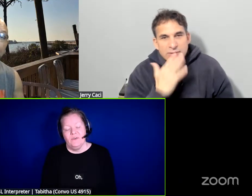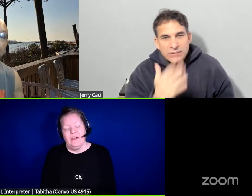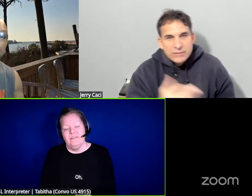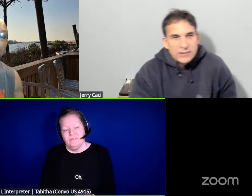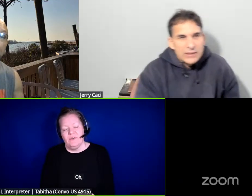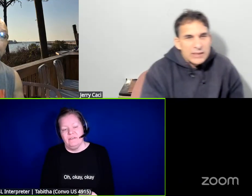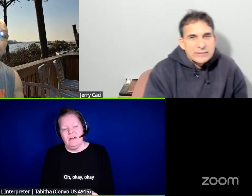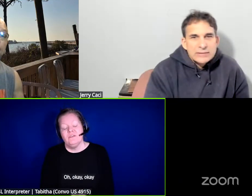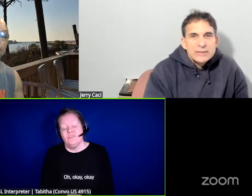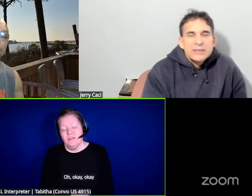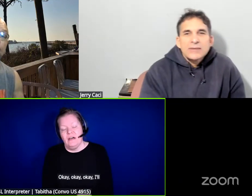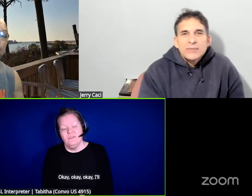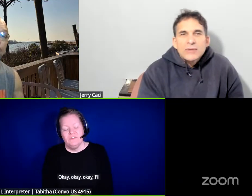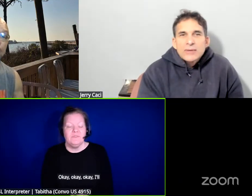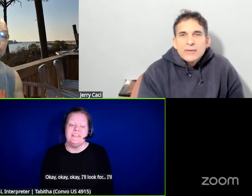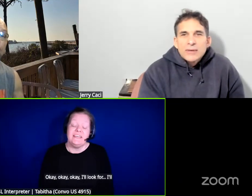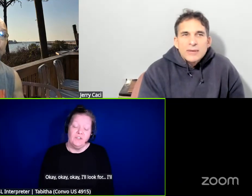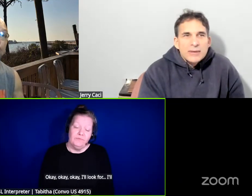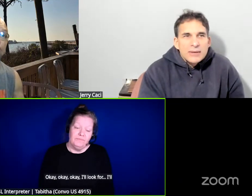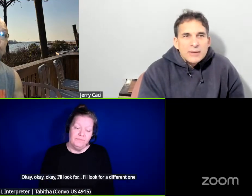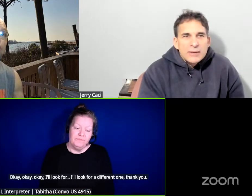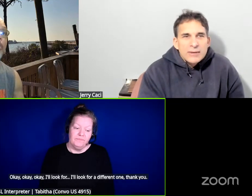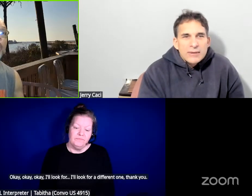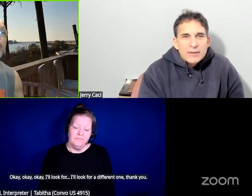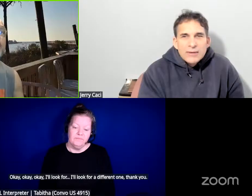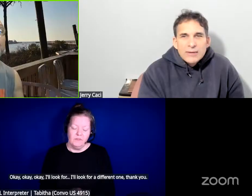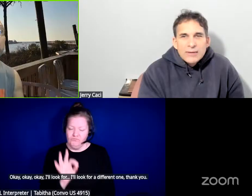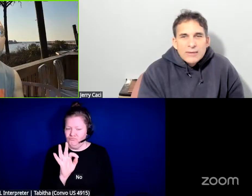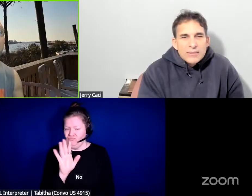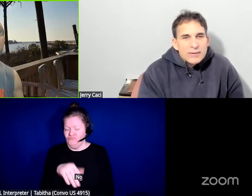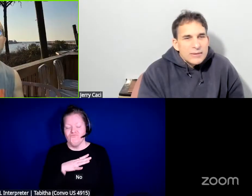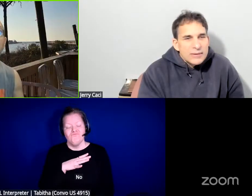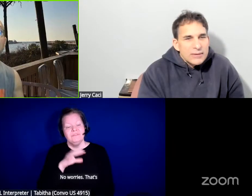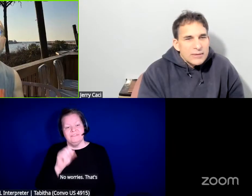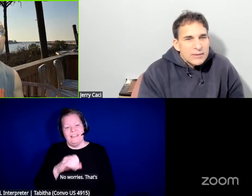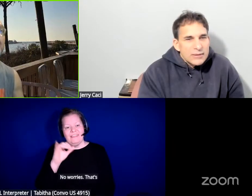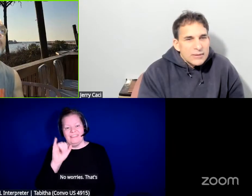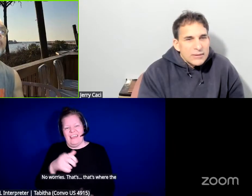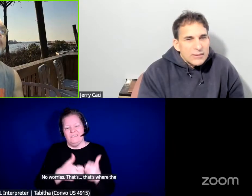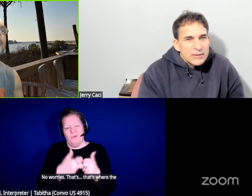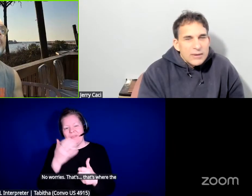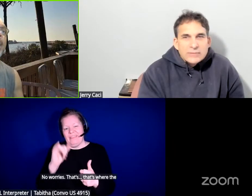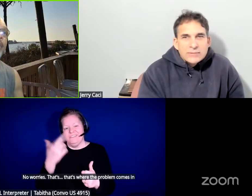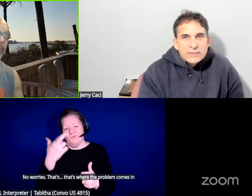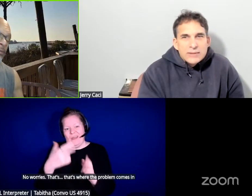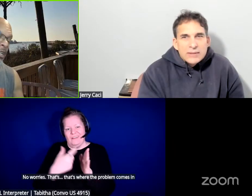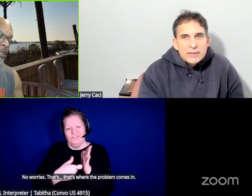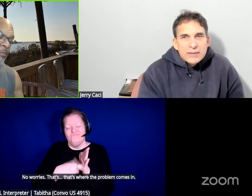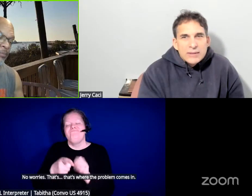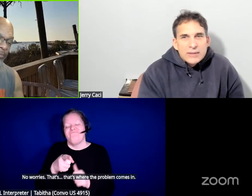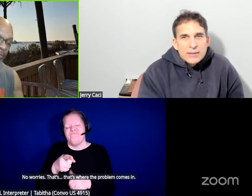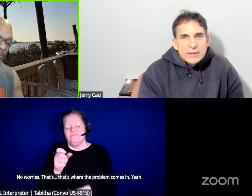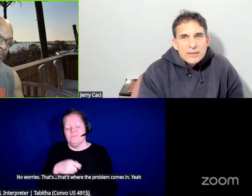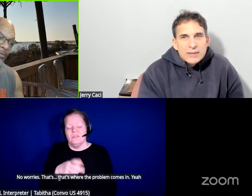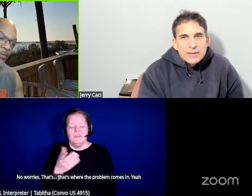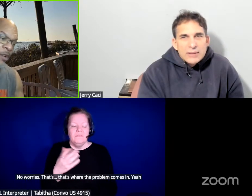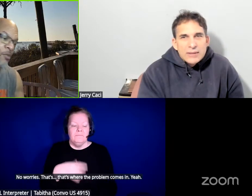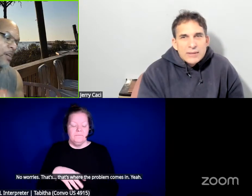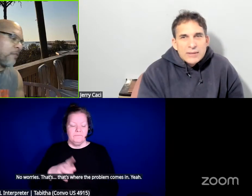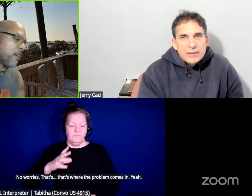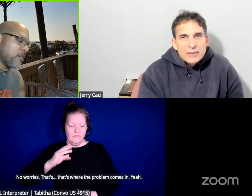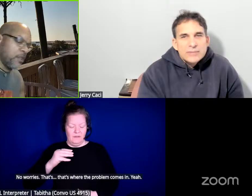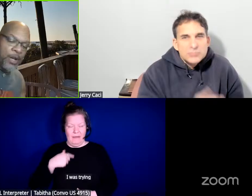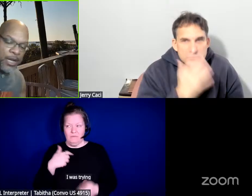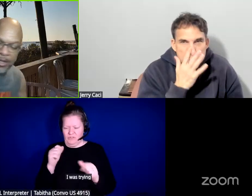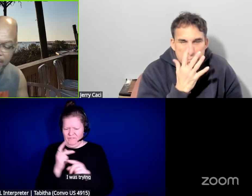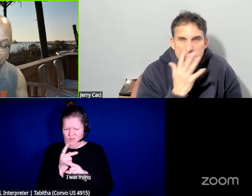Okay, okay. I'll look for a different one. Thank you. No worries. That's where the problem comes in. Yeah. Um, I was